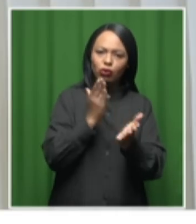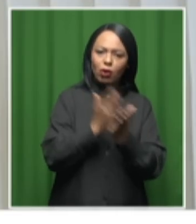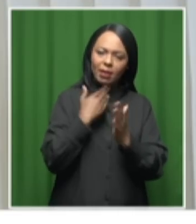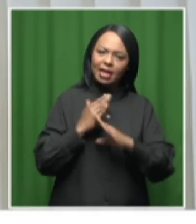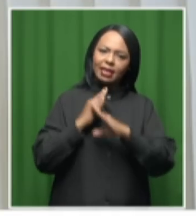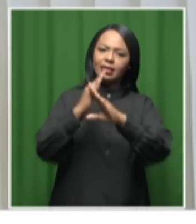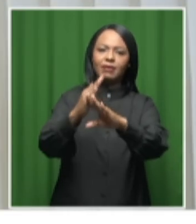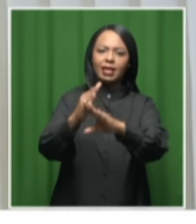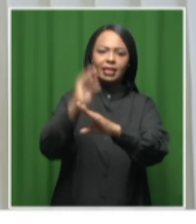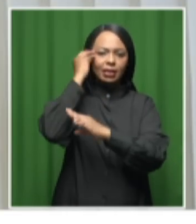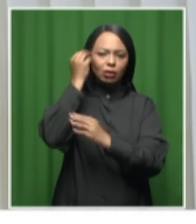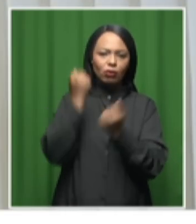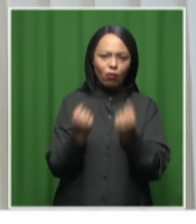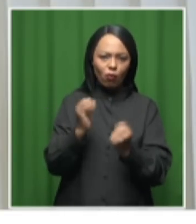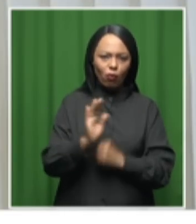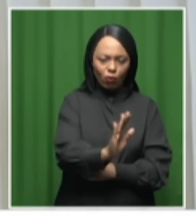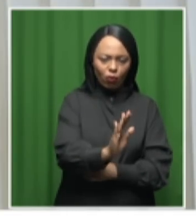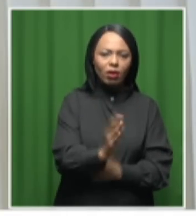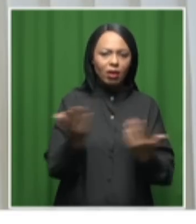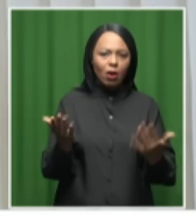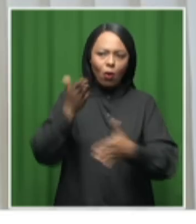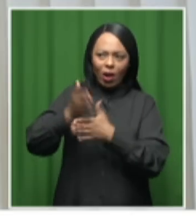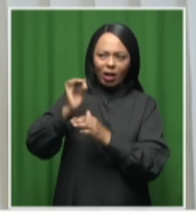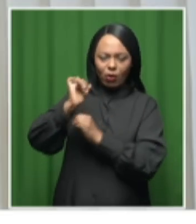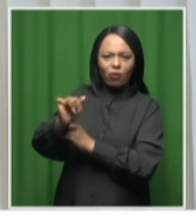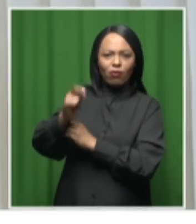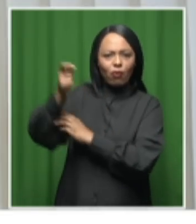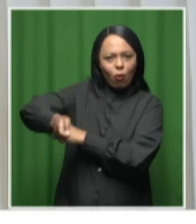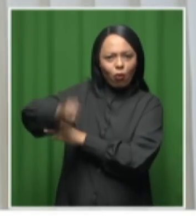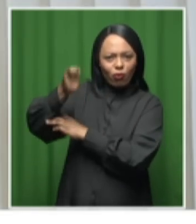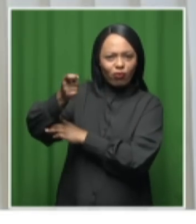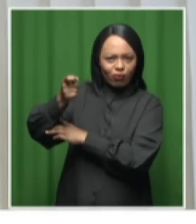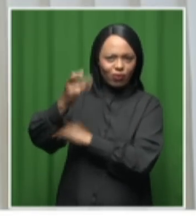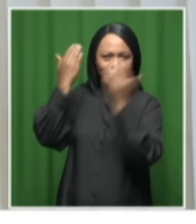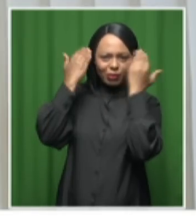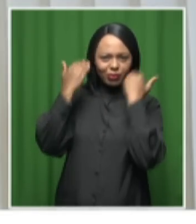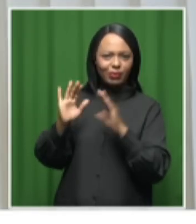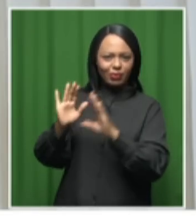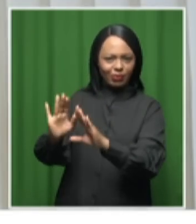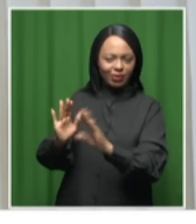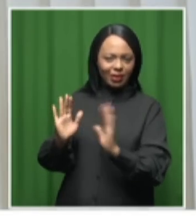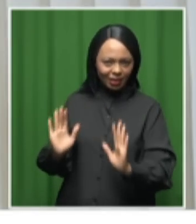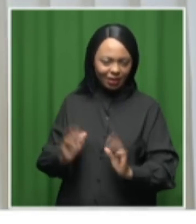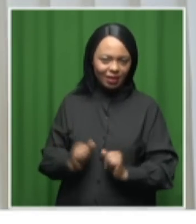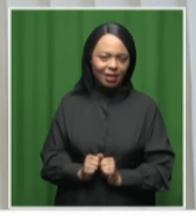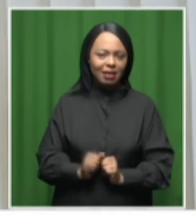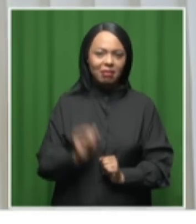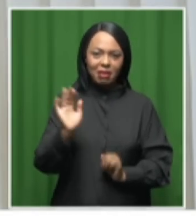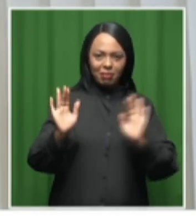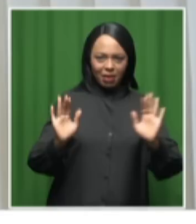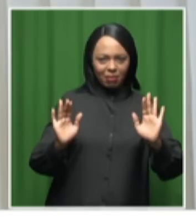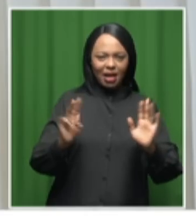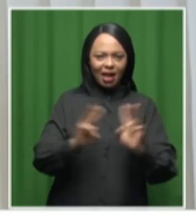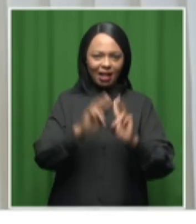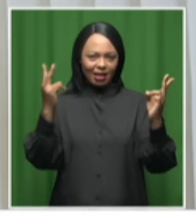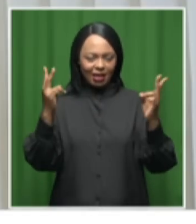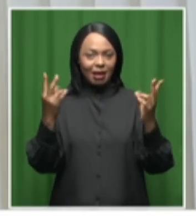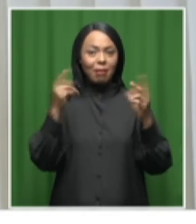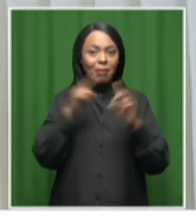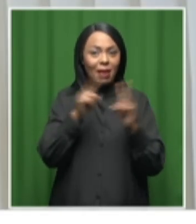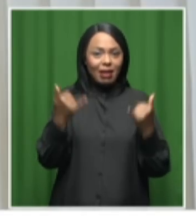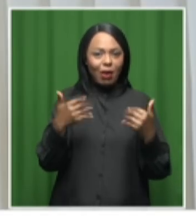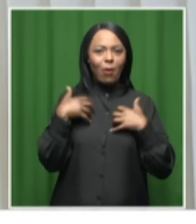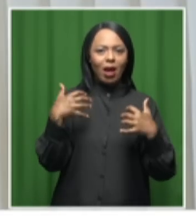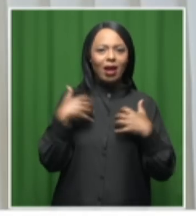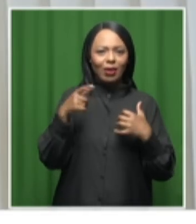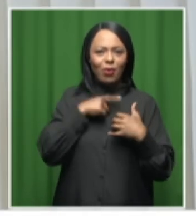the interests of the state. So that's the work of which the court will still have to do at the end of the day. And it's a bit worrying that it's taking a bit of time